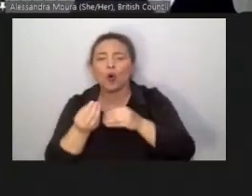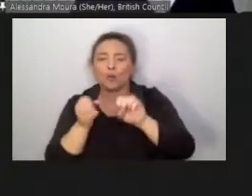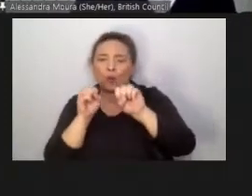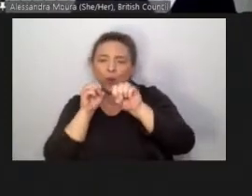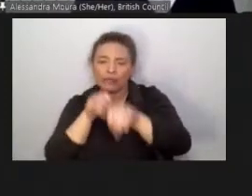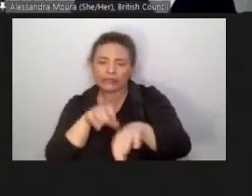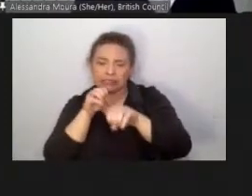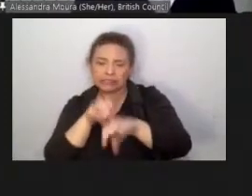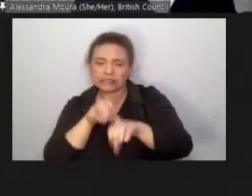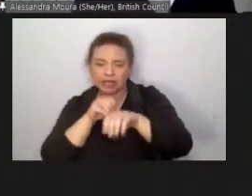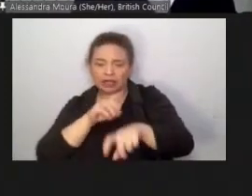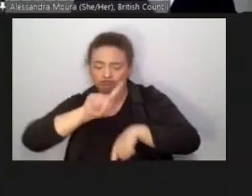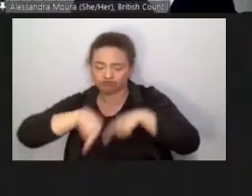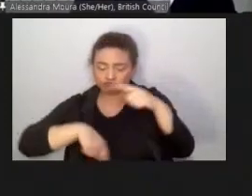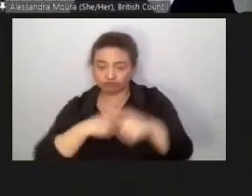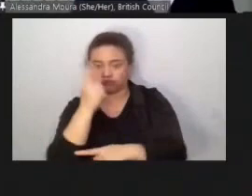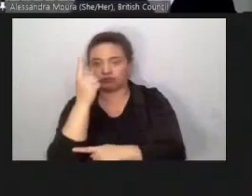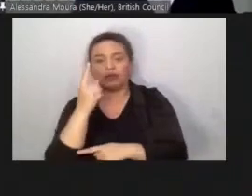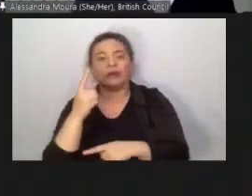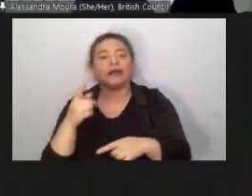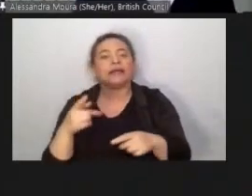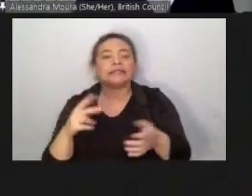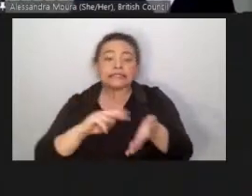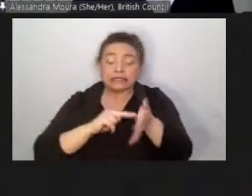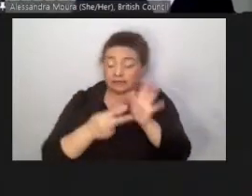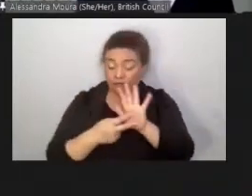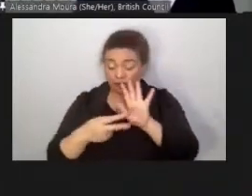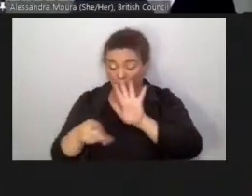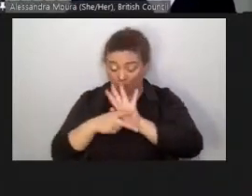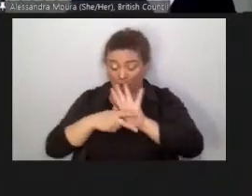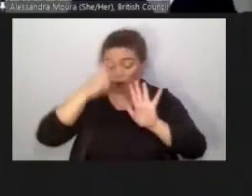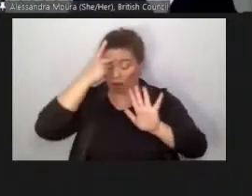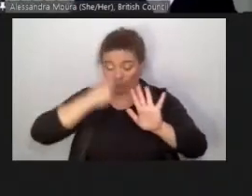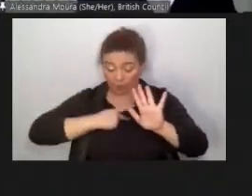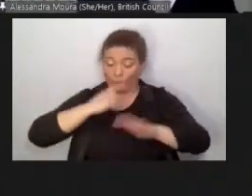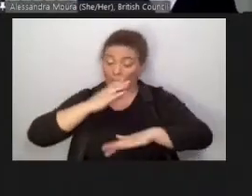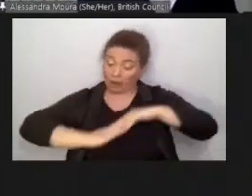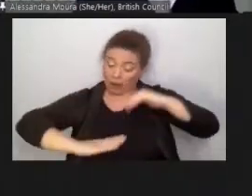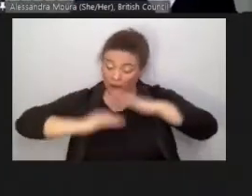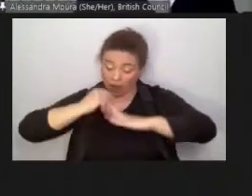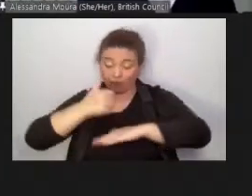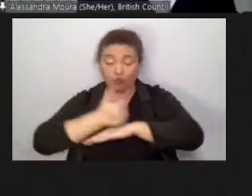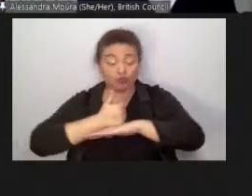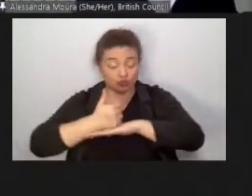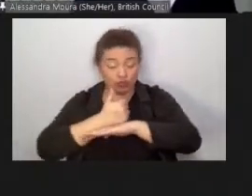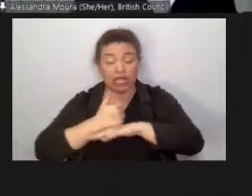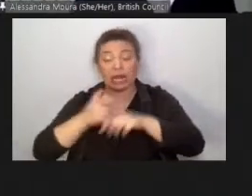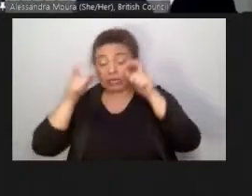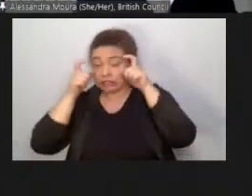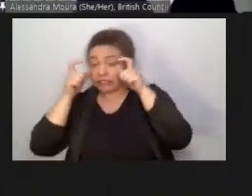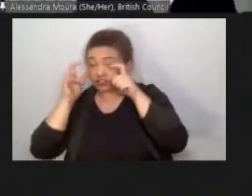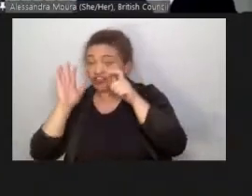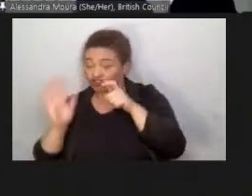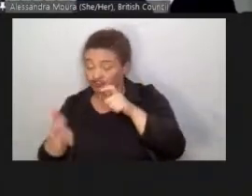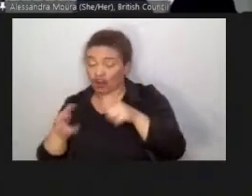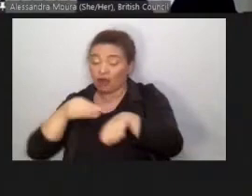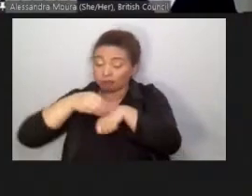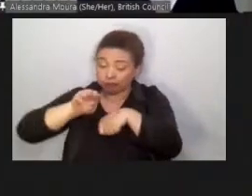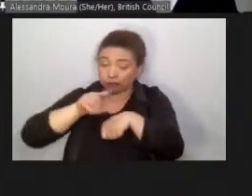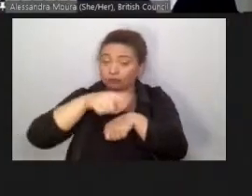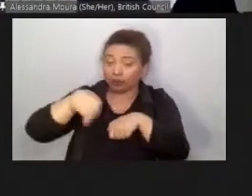you've already mentioned, Alessandra, and the 4 stages of development that I've just mentioned. So this